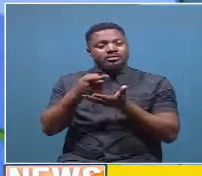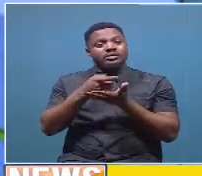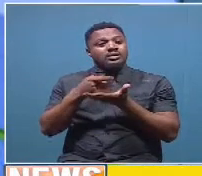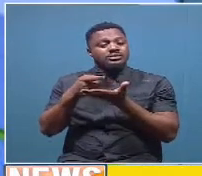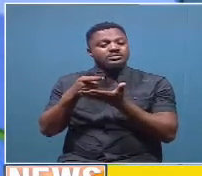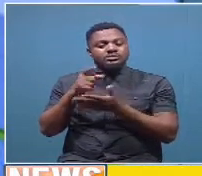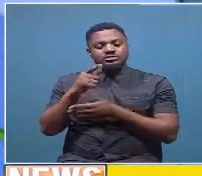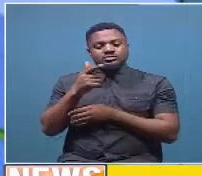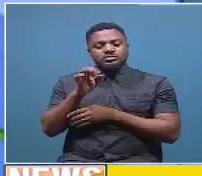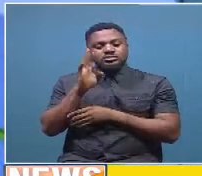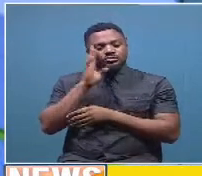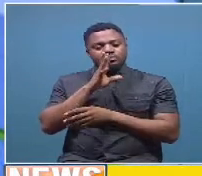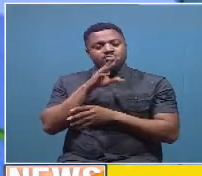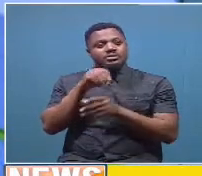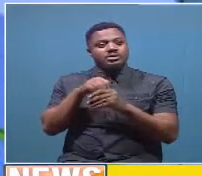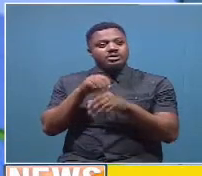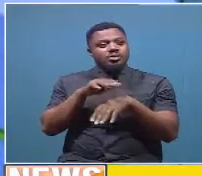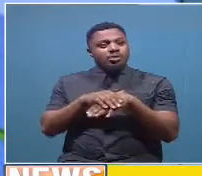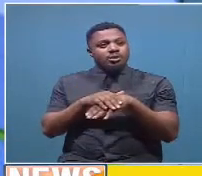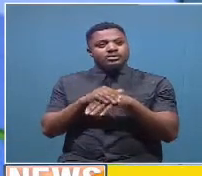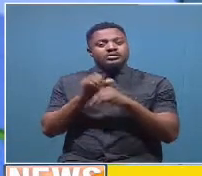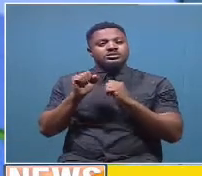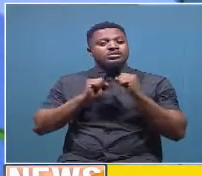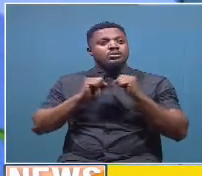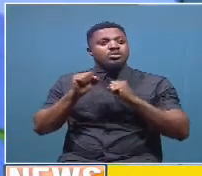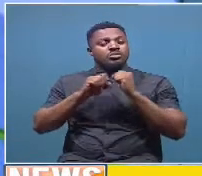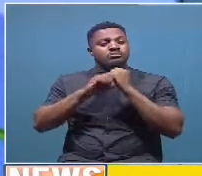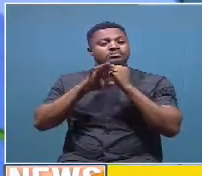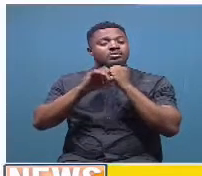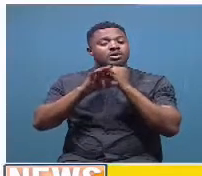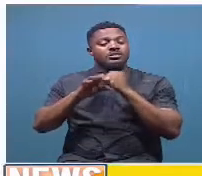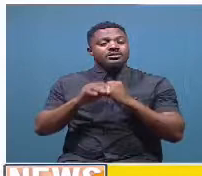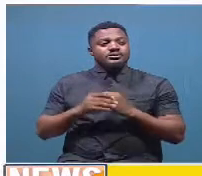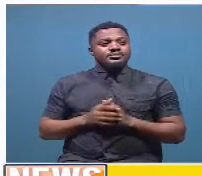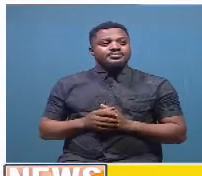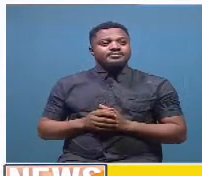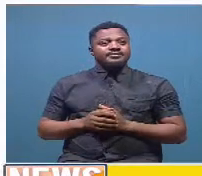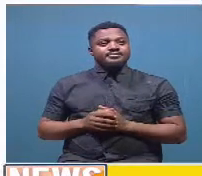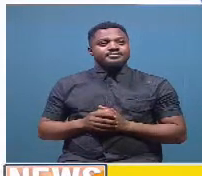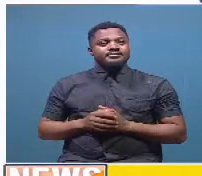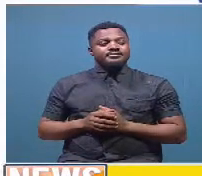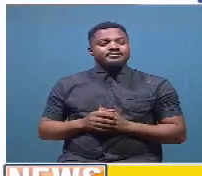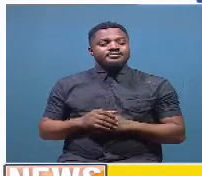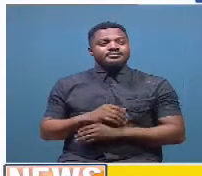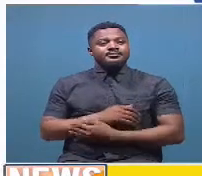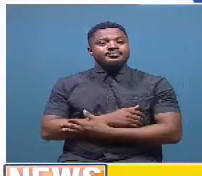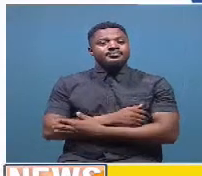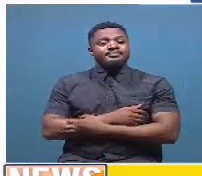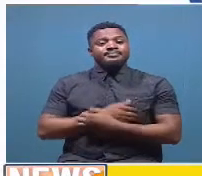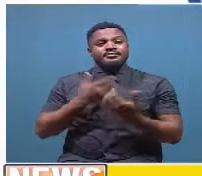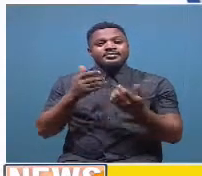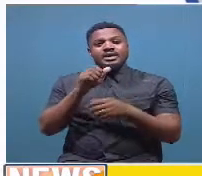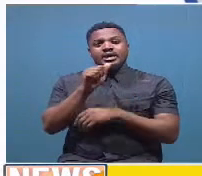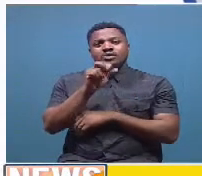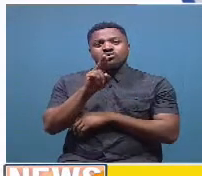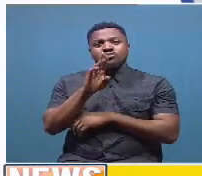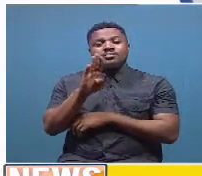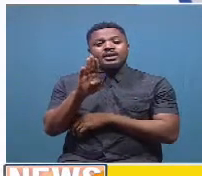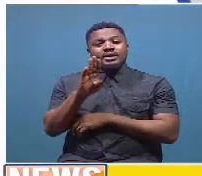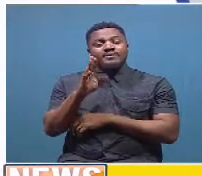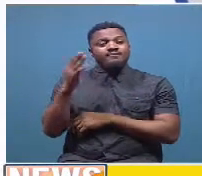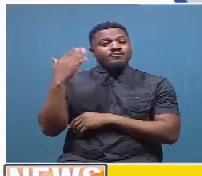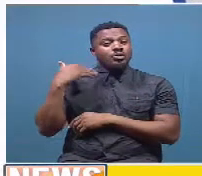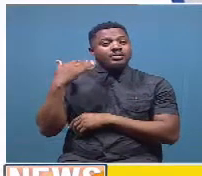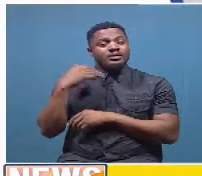discussed, particularly of sports broadcast rights. Union of Broadcasting, AUB,